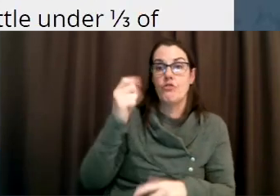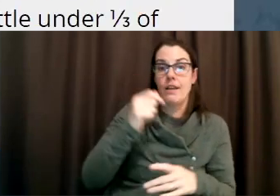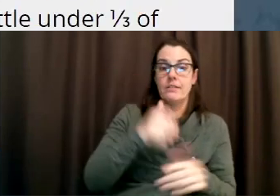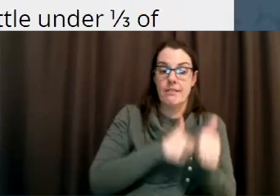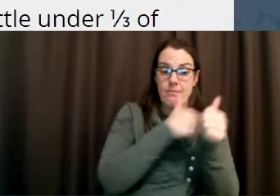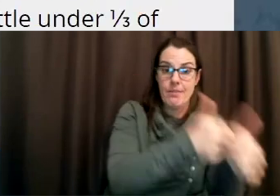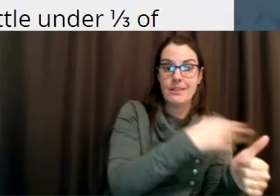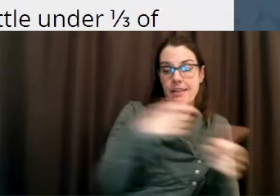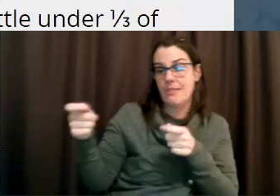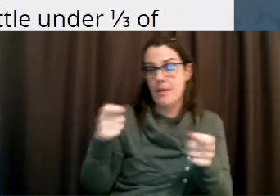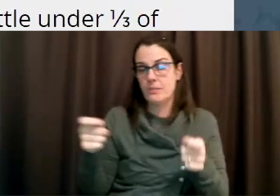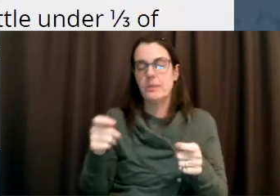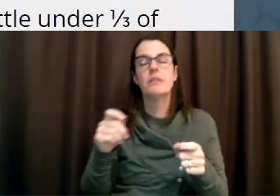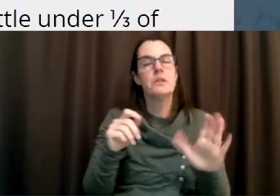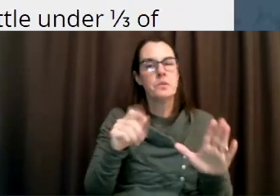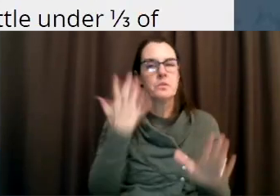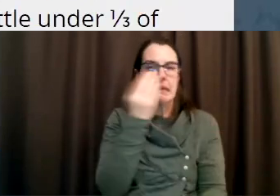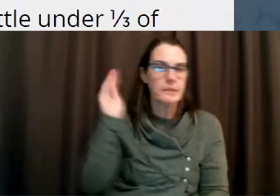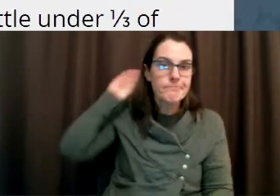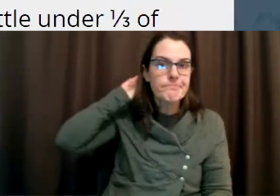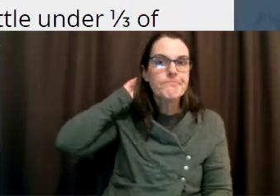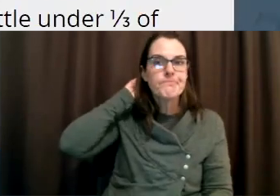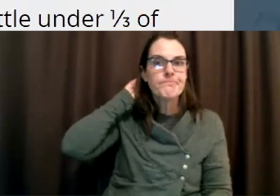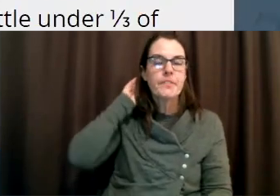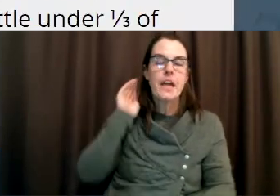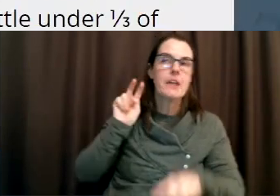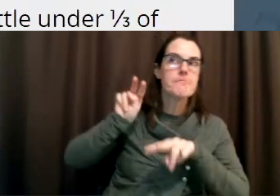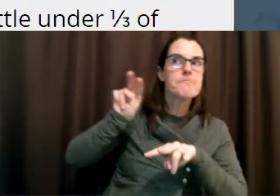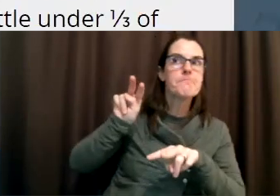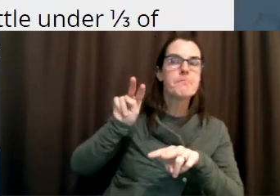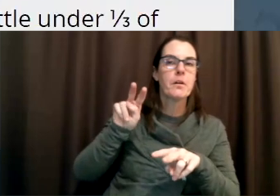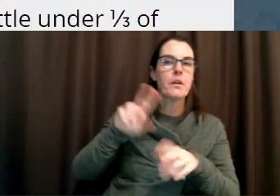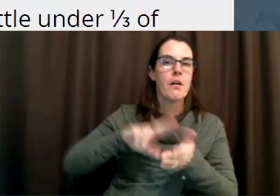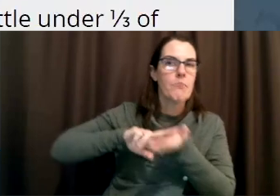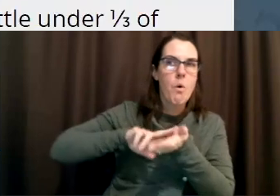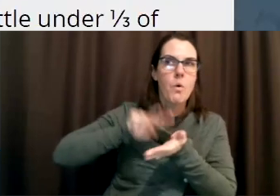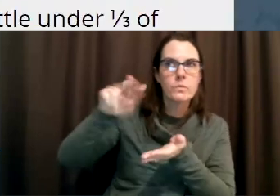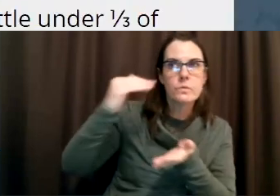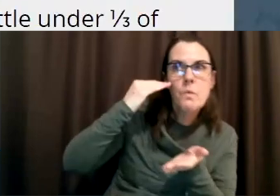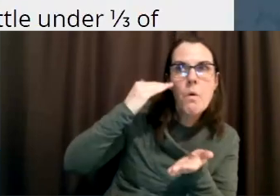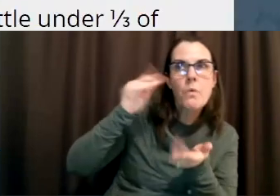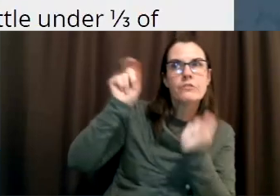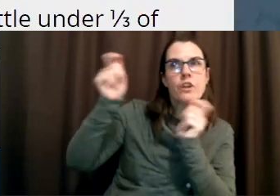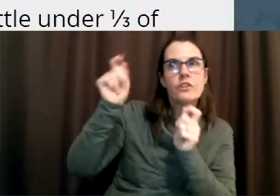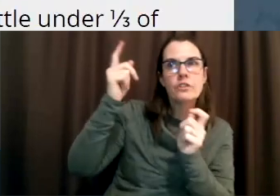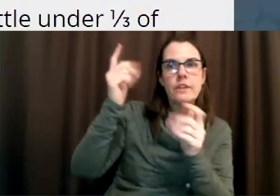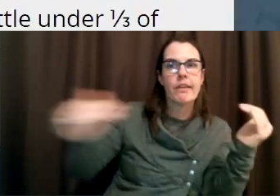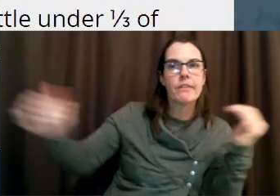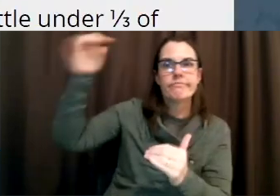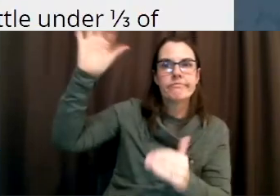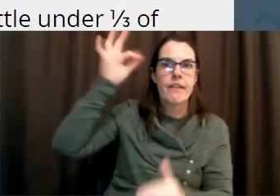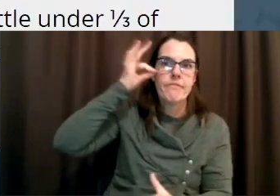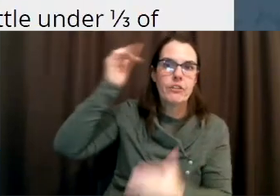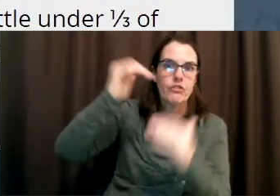just keep in mind that staying apprised of changes at the federal level, particularly that